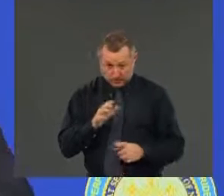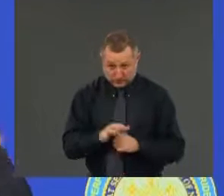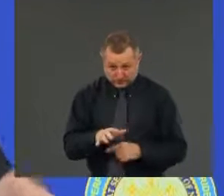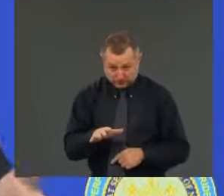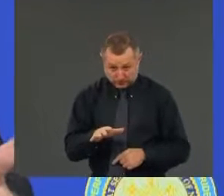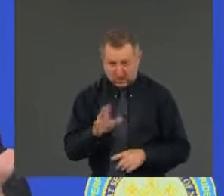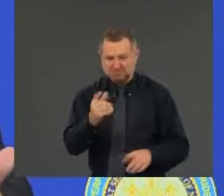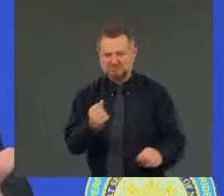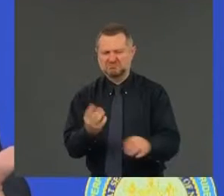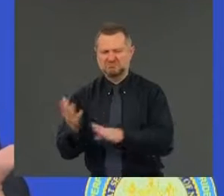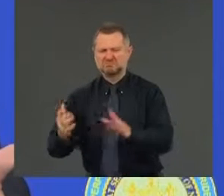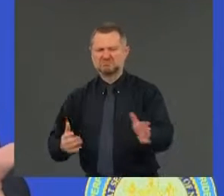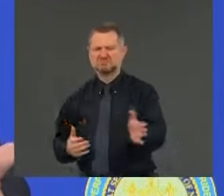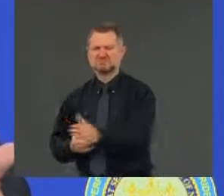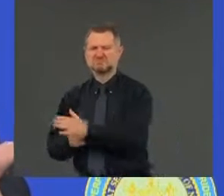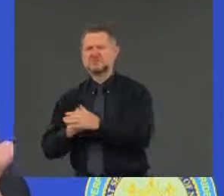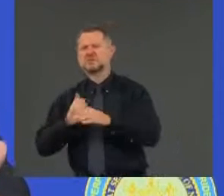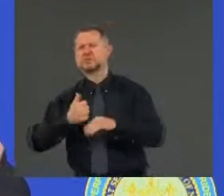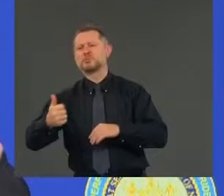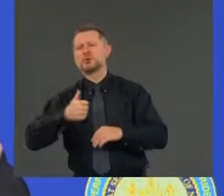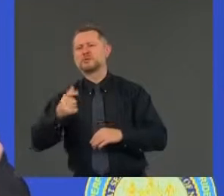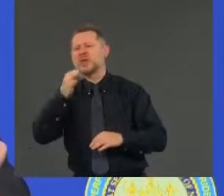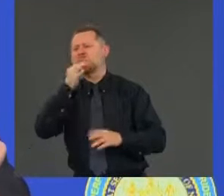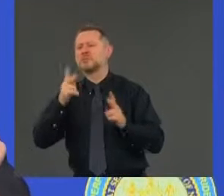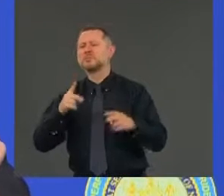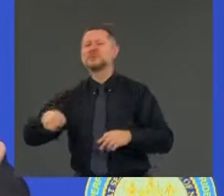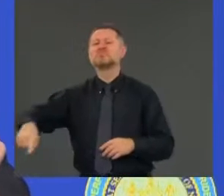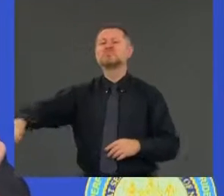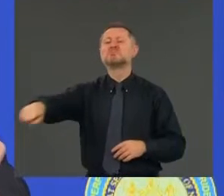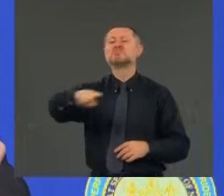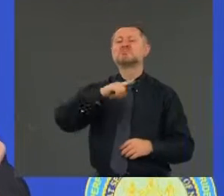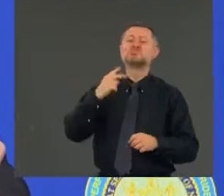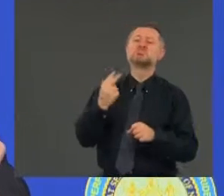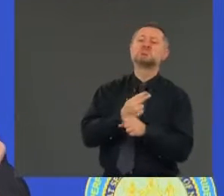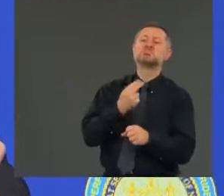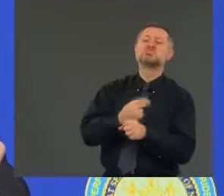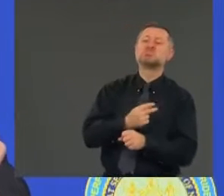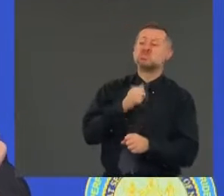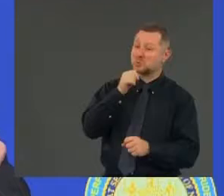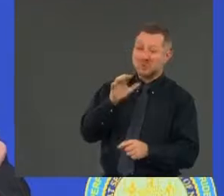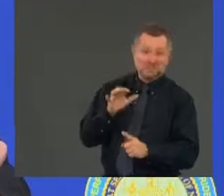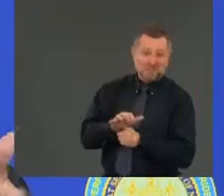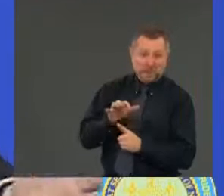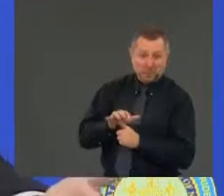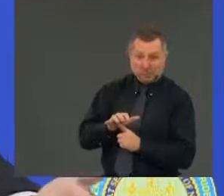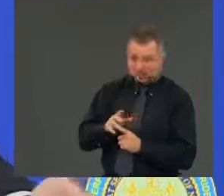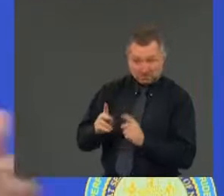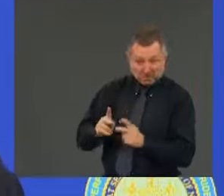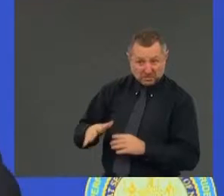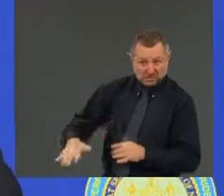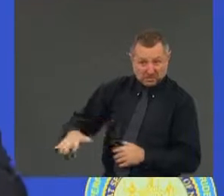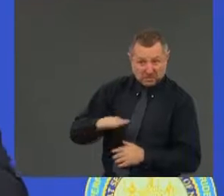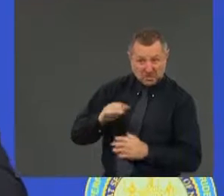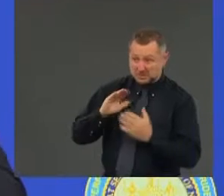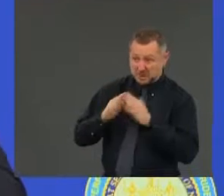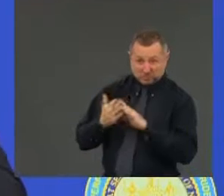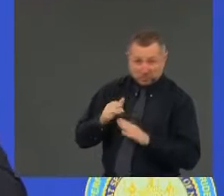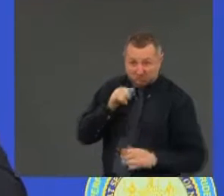You know what's more unpopular than the people in the neighborhoods that are affected? The subway